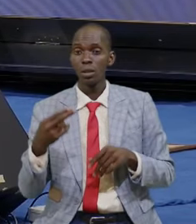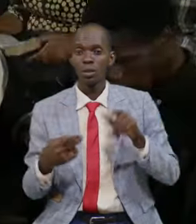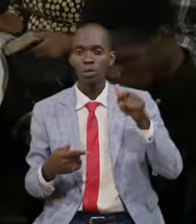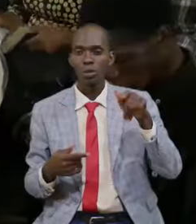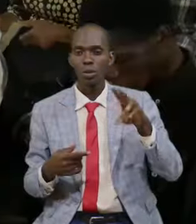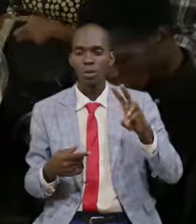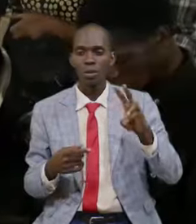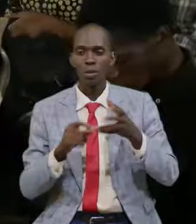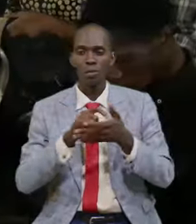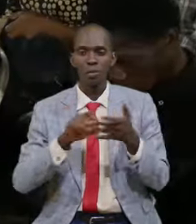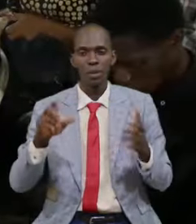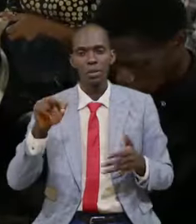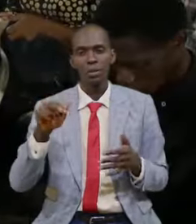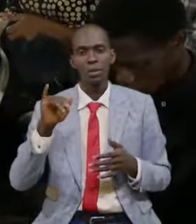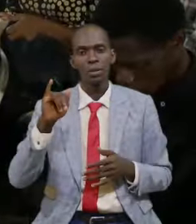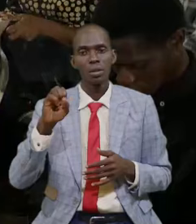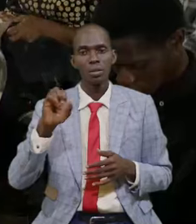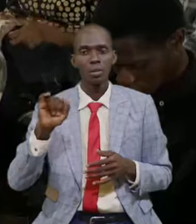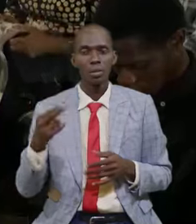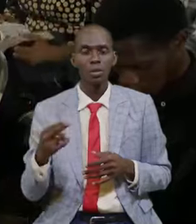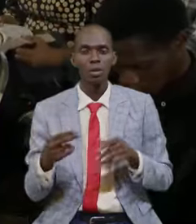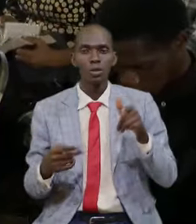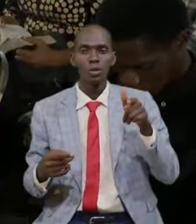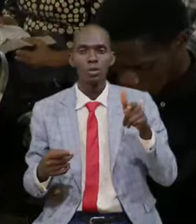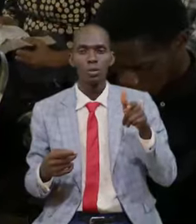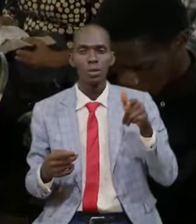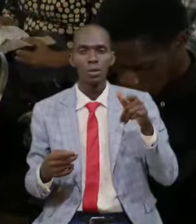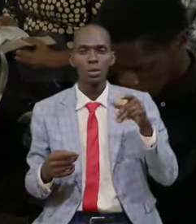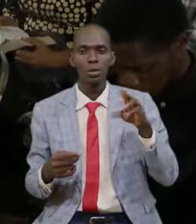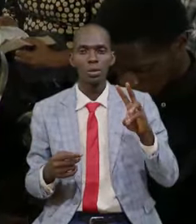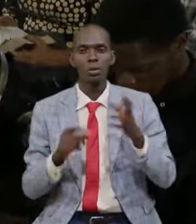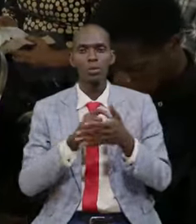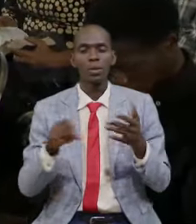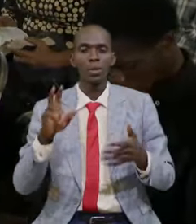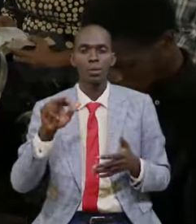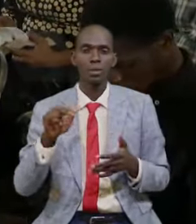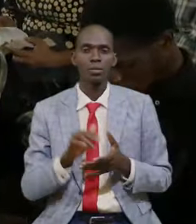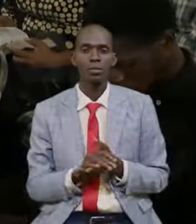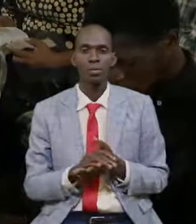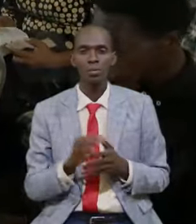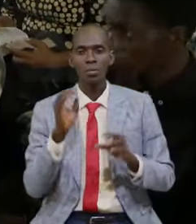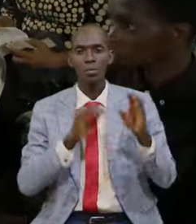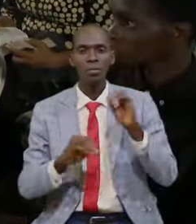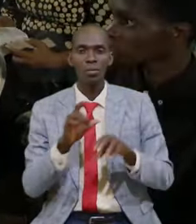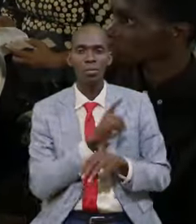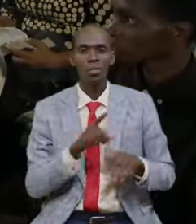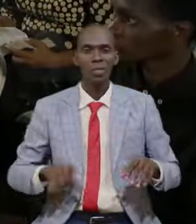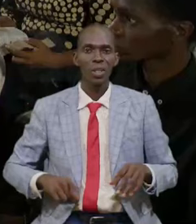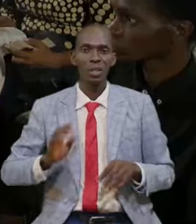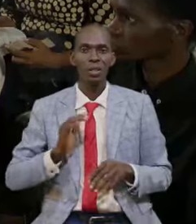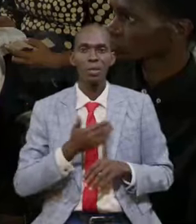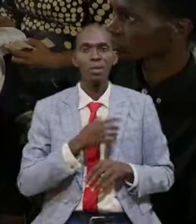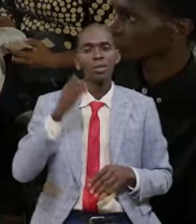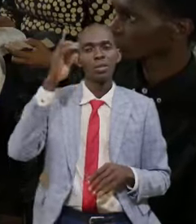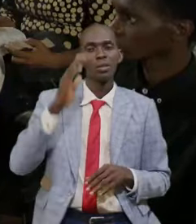13. Isaiah chapter 26, verse 13. O Lord, our God,